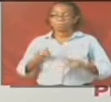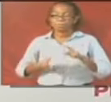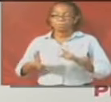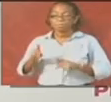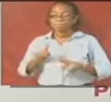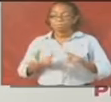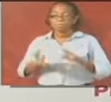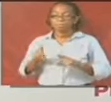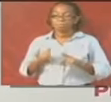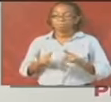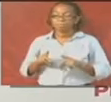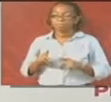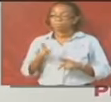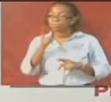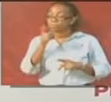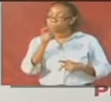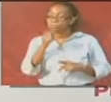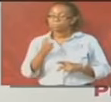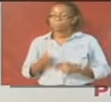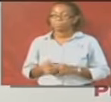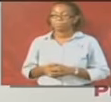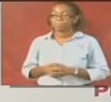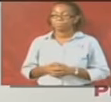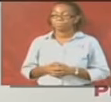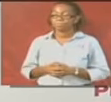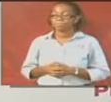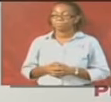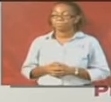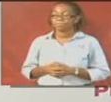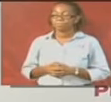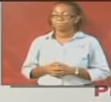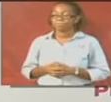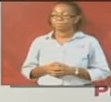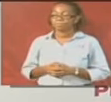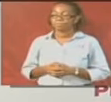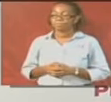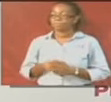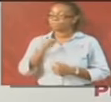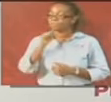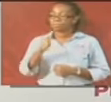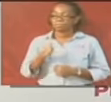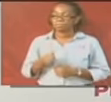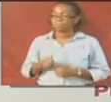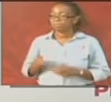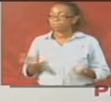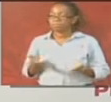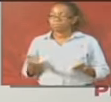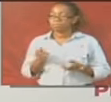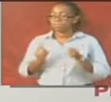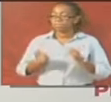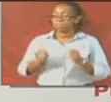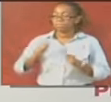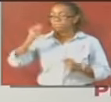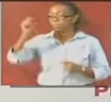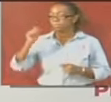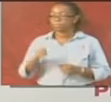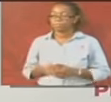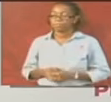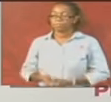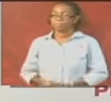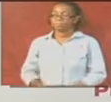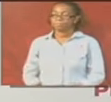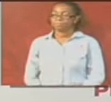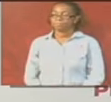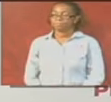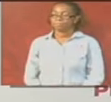epidemiologically traceable or linked to the first one of the P1 variant cases that we identified a day or